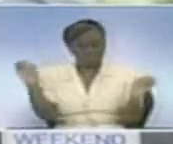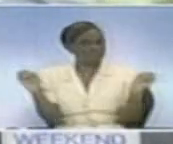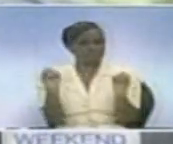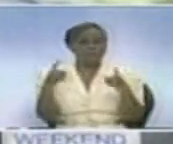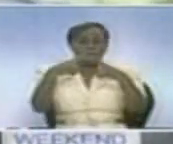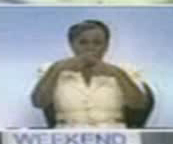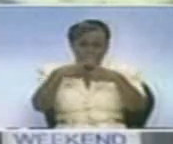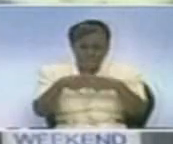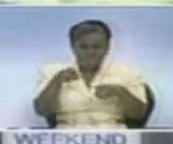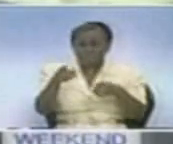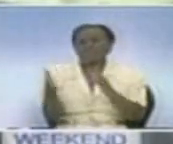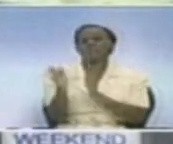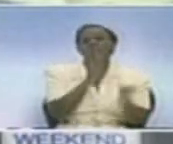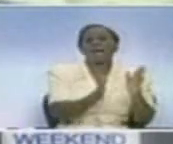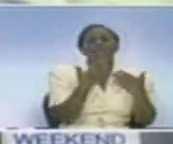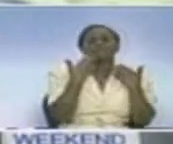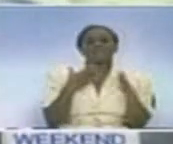lakini nilikuta wamepanga.